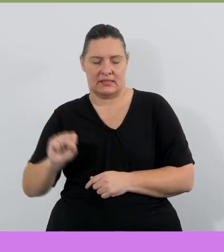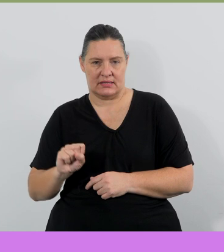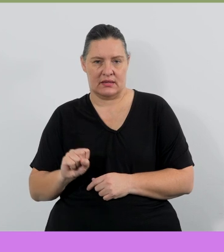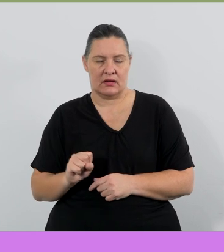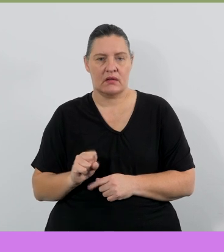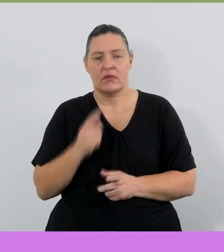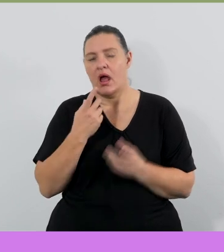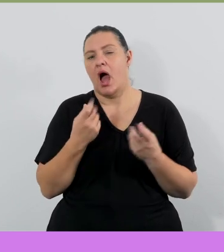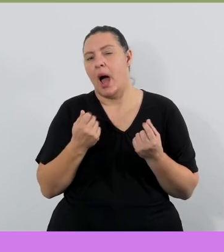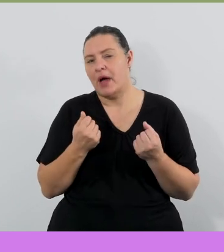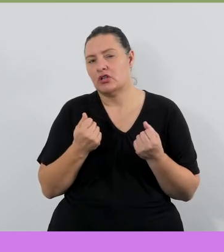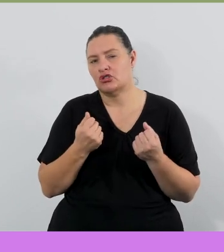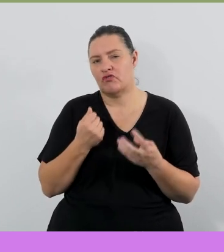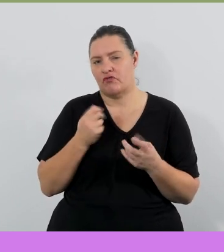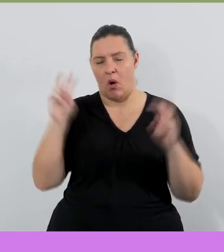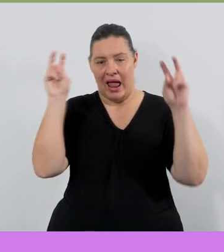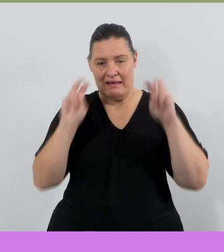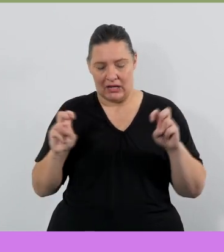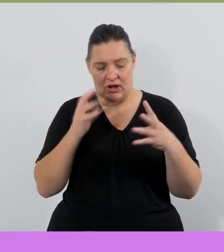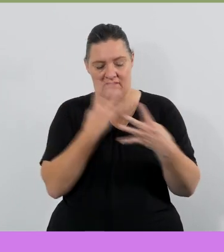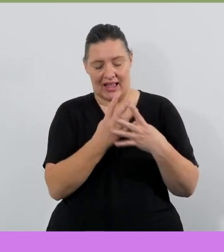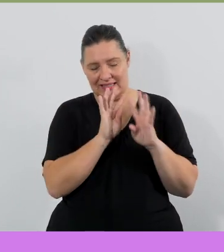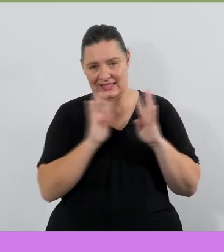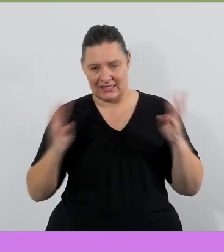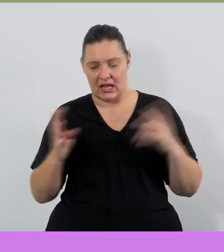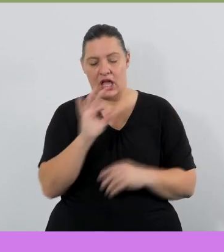Determine the total cost of the electric fence if they charge